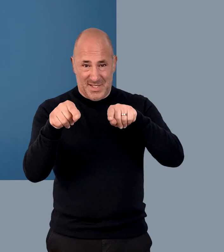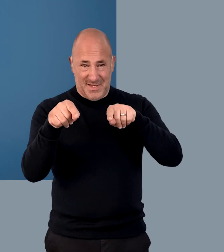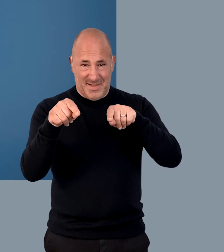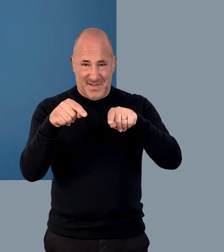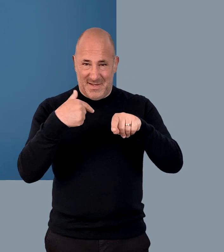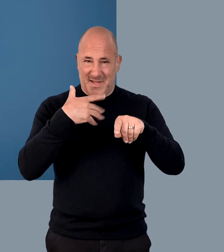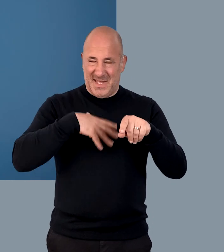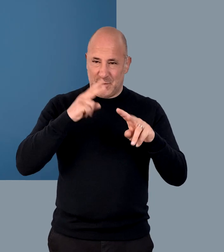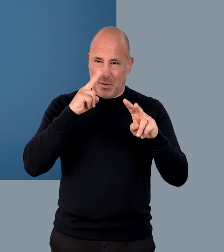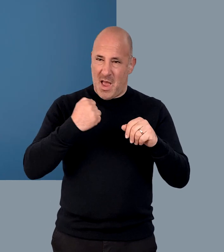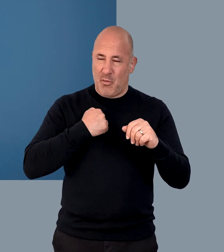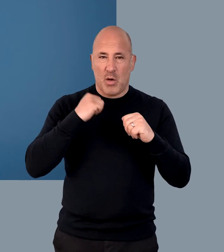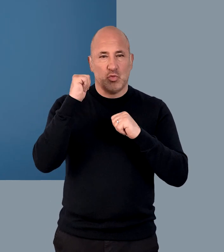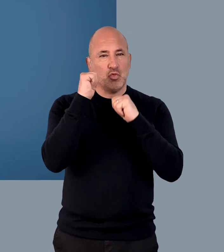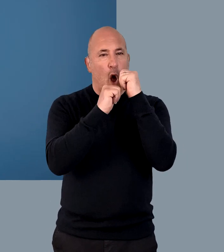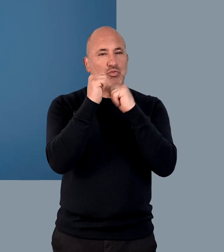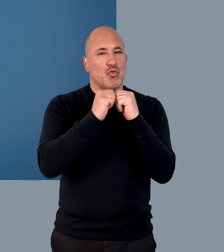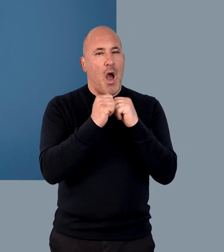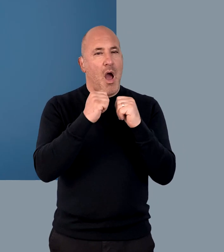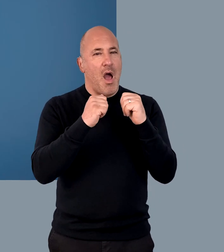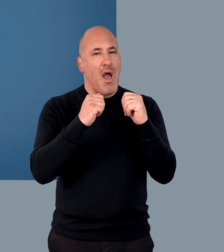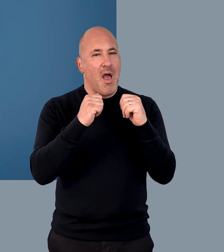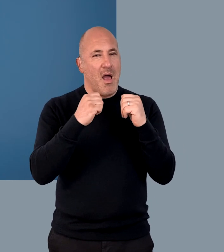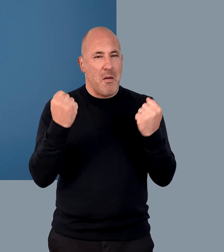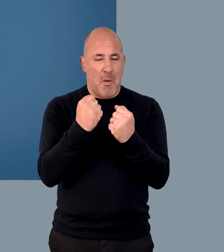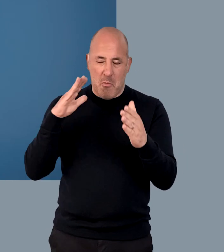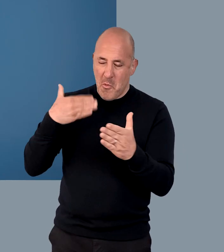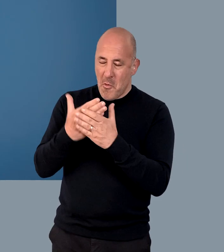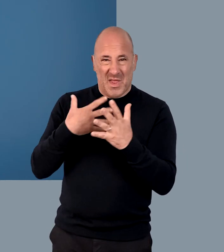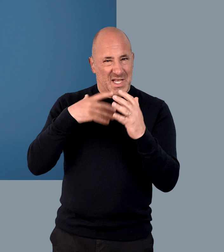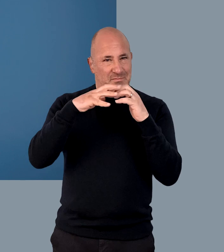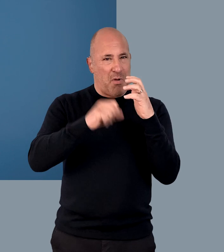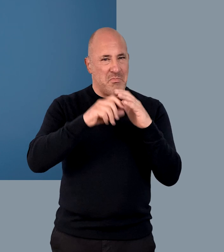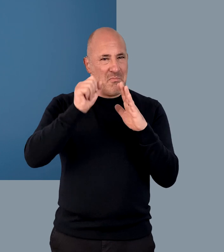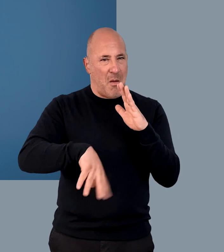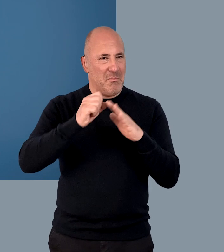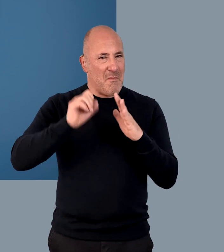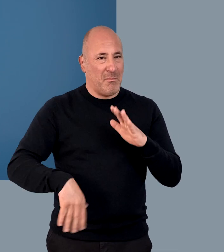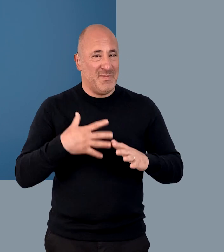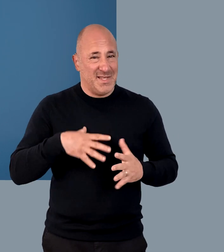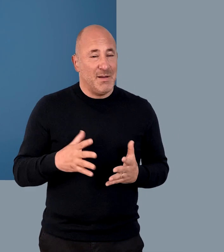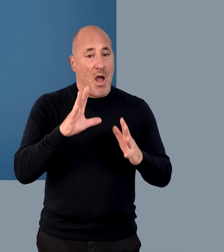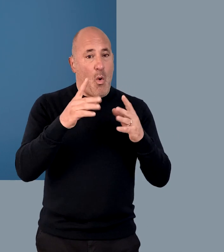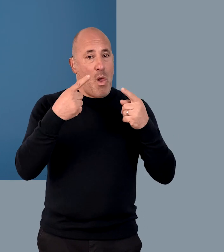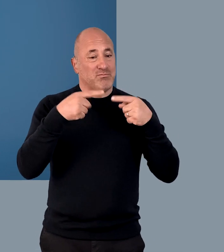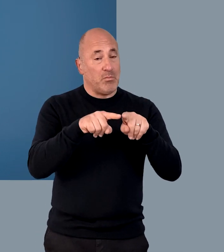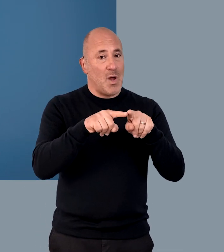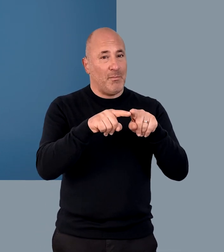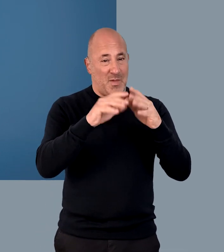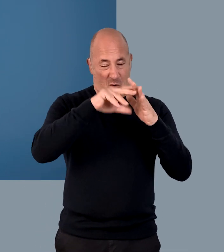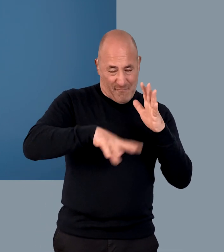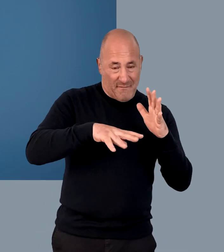to perhaps break down some of the structures that have existed, but at the same time,